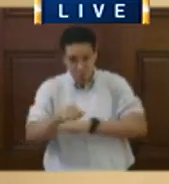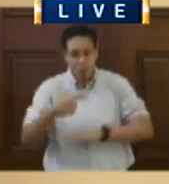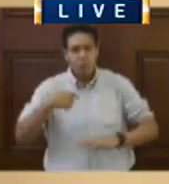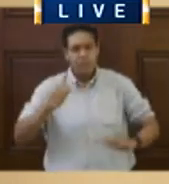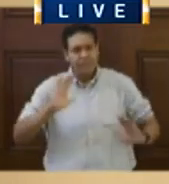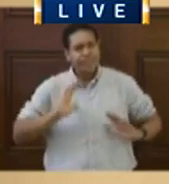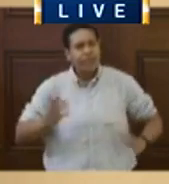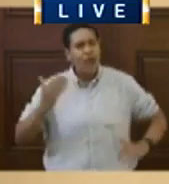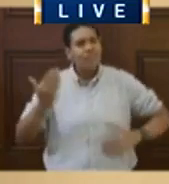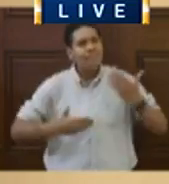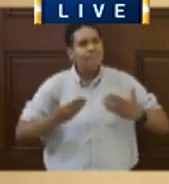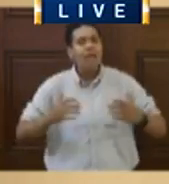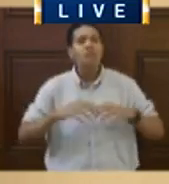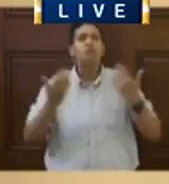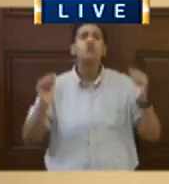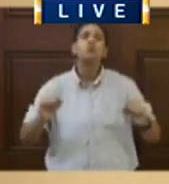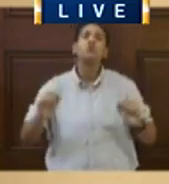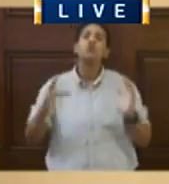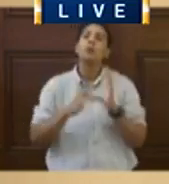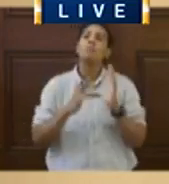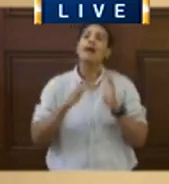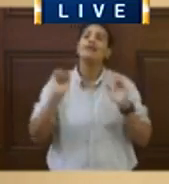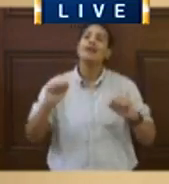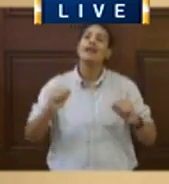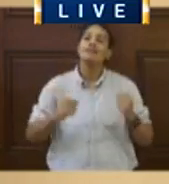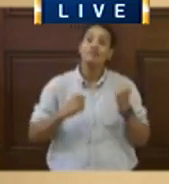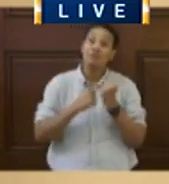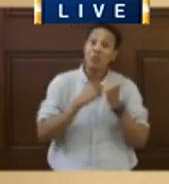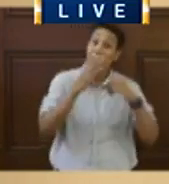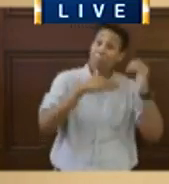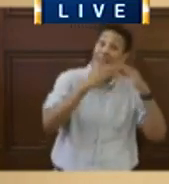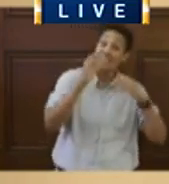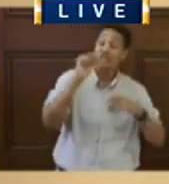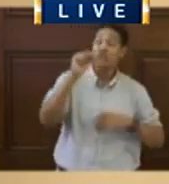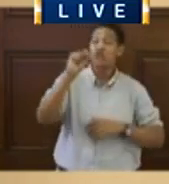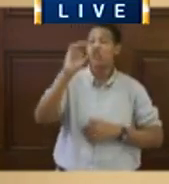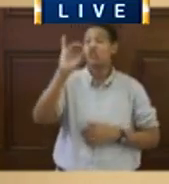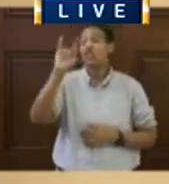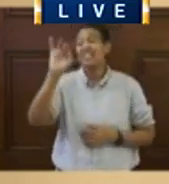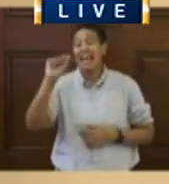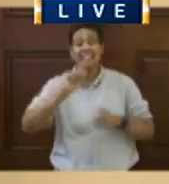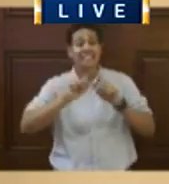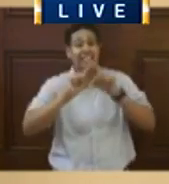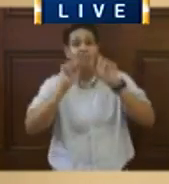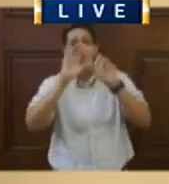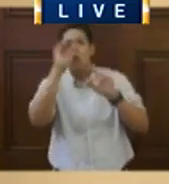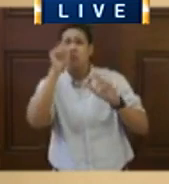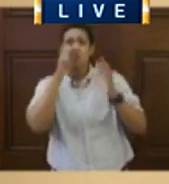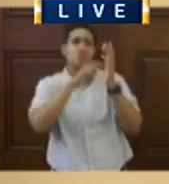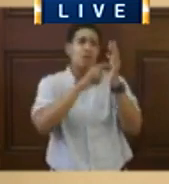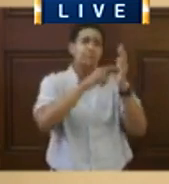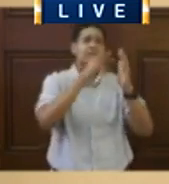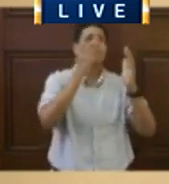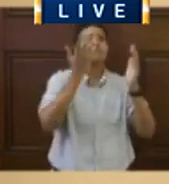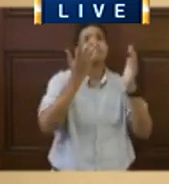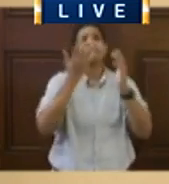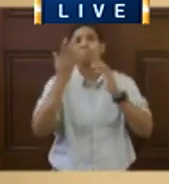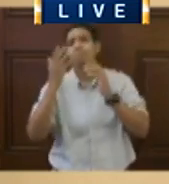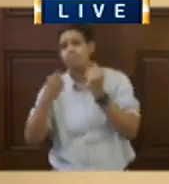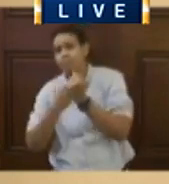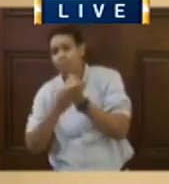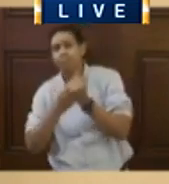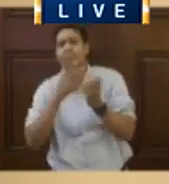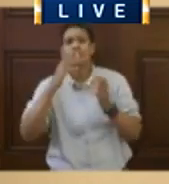So the banks will be able to step up, the building societies and everyone will look to step up to see how they can support their clients by giving them the